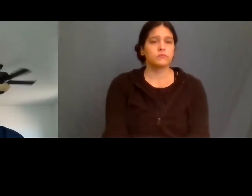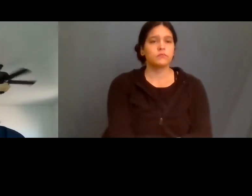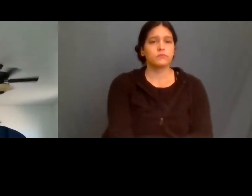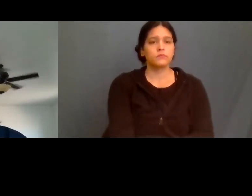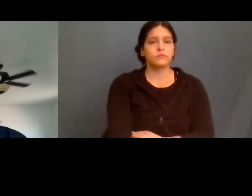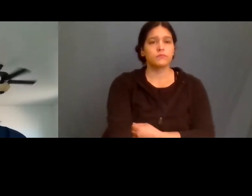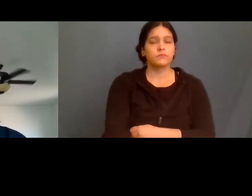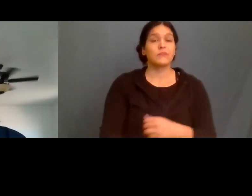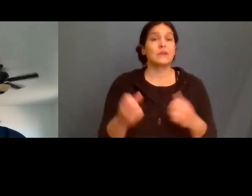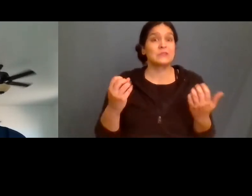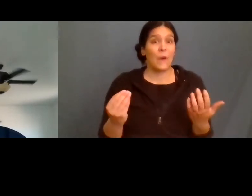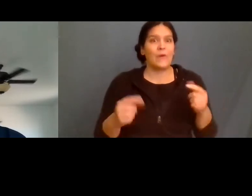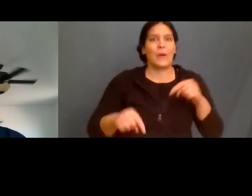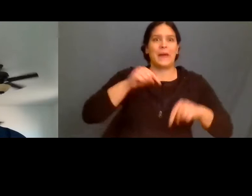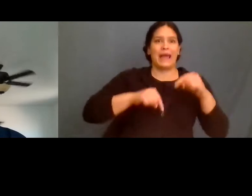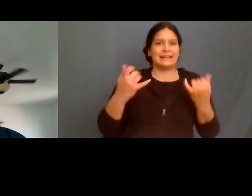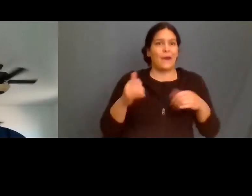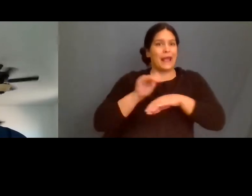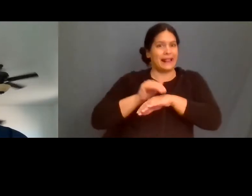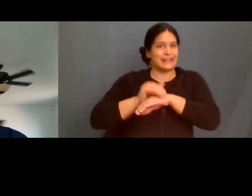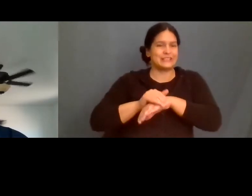So let me go back in English.